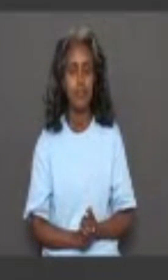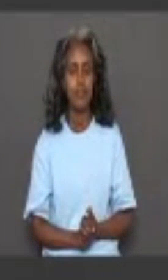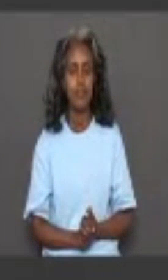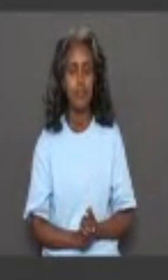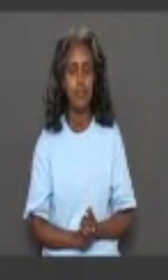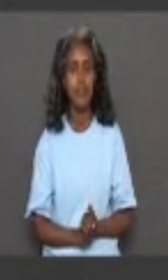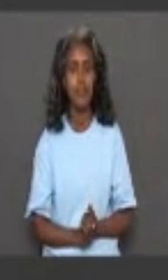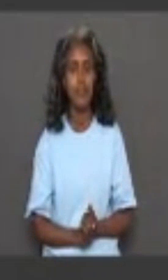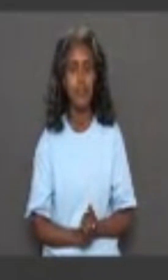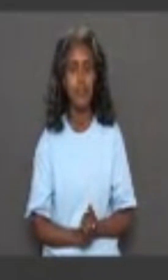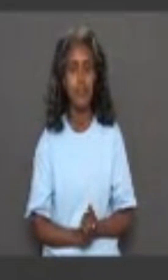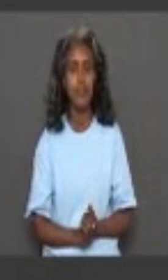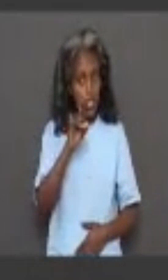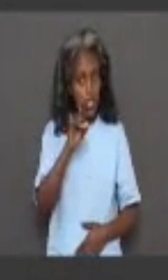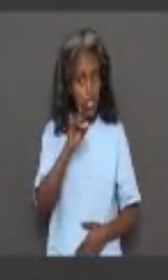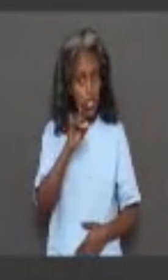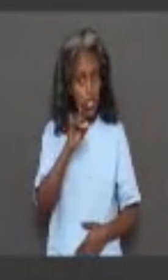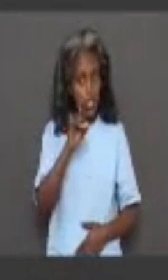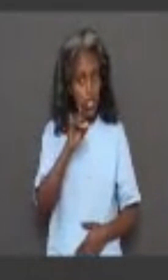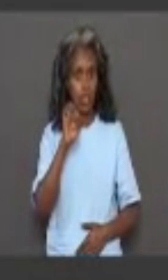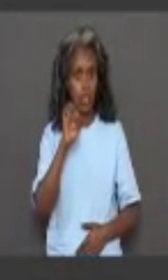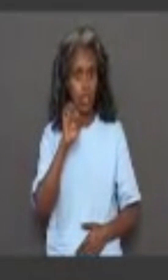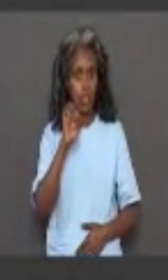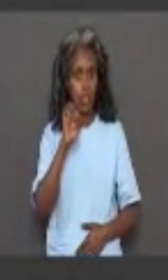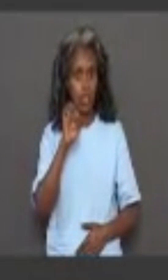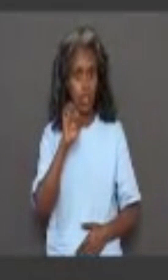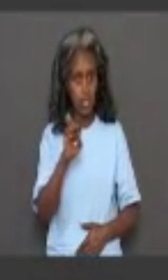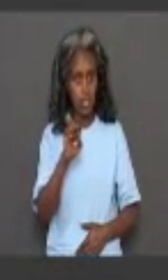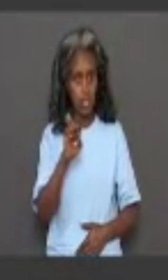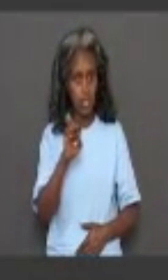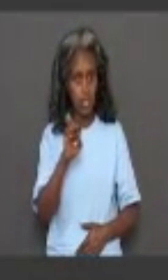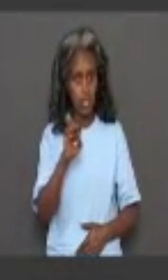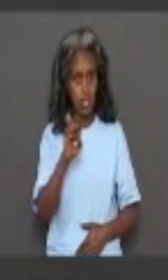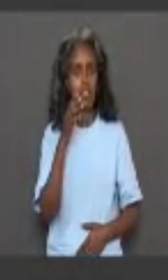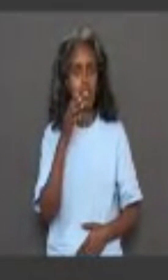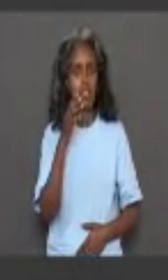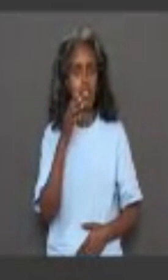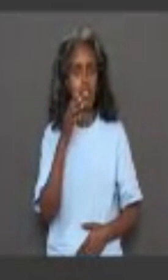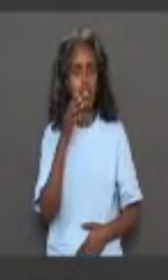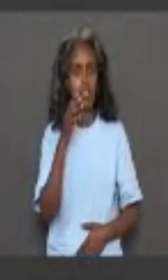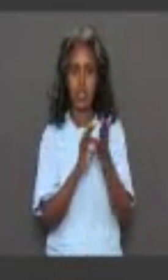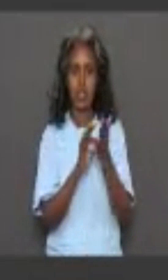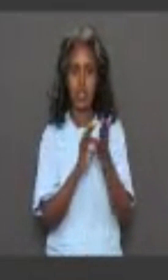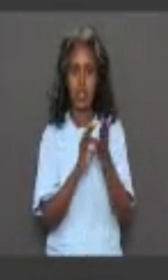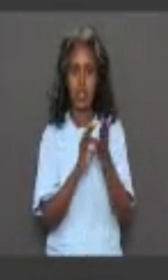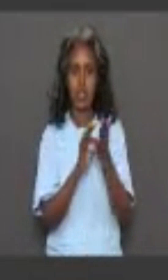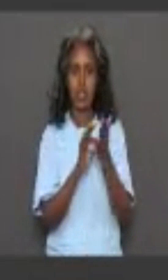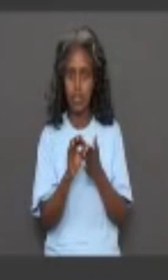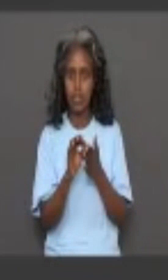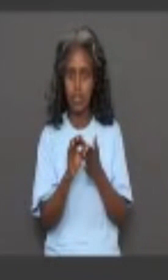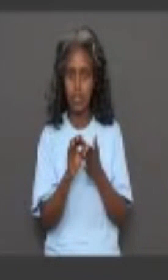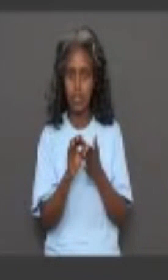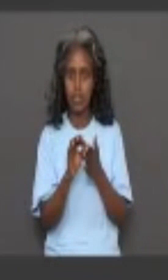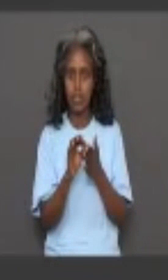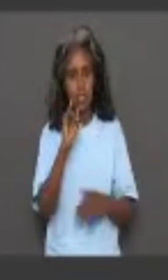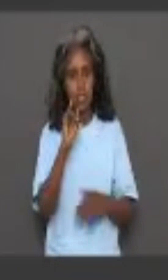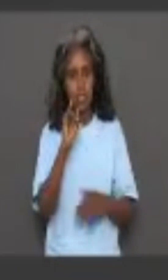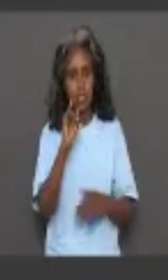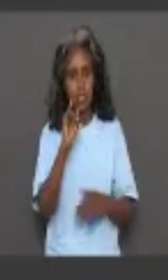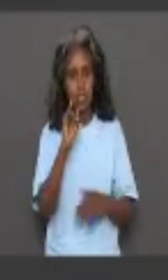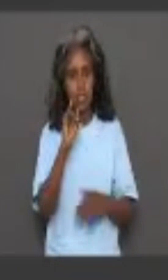Neither D nor E are rational numbers. They are